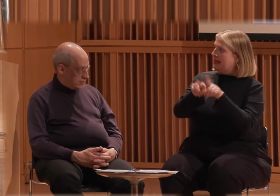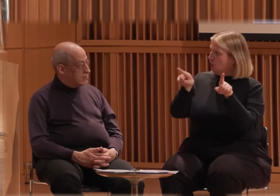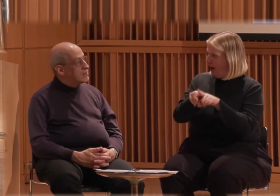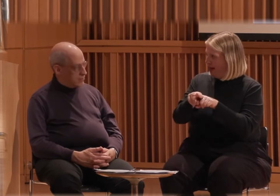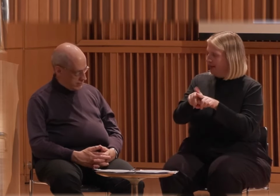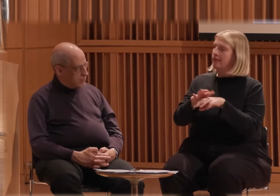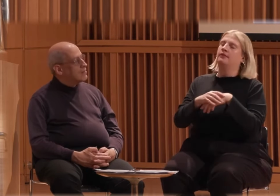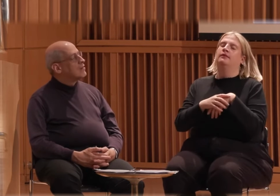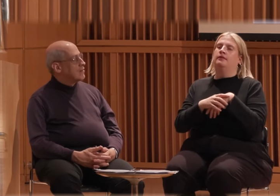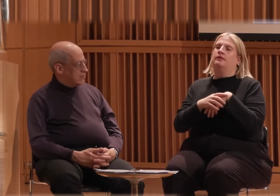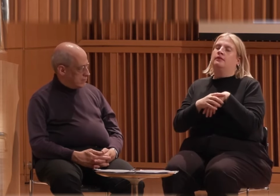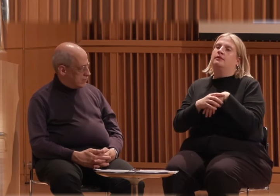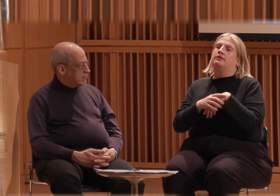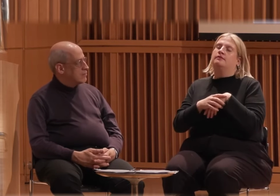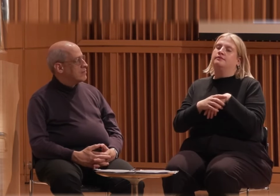We